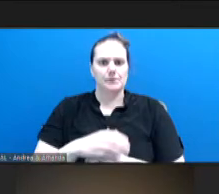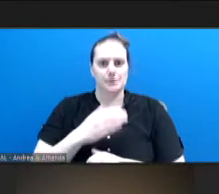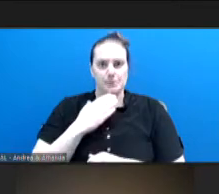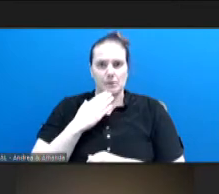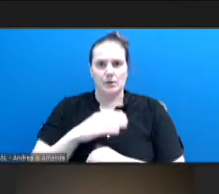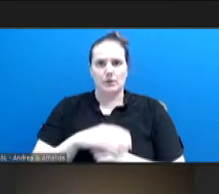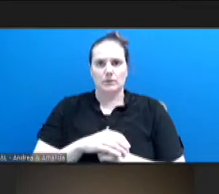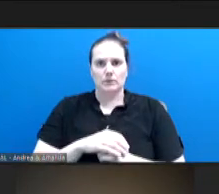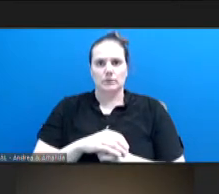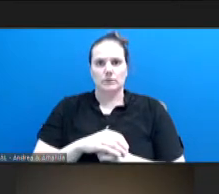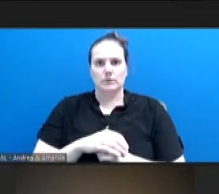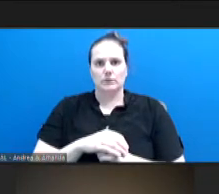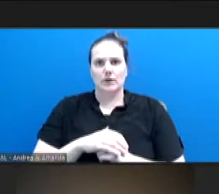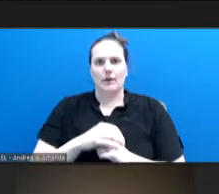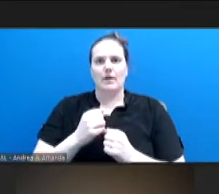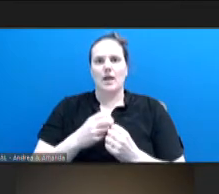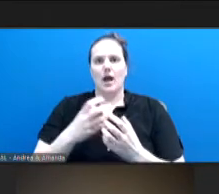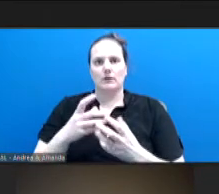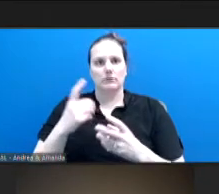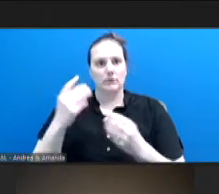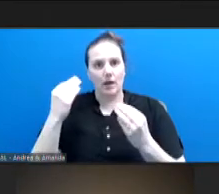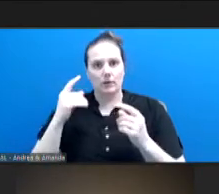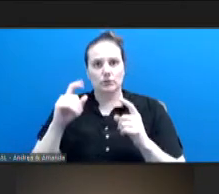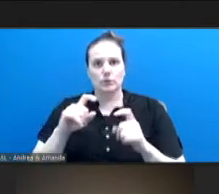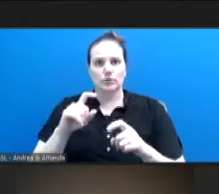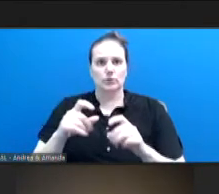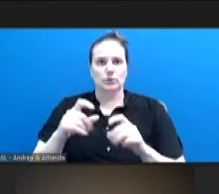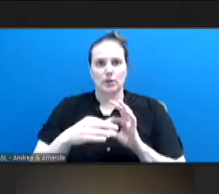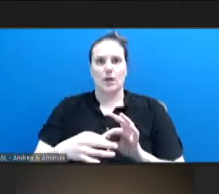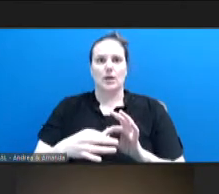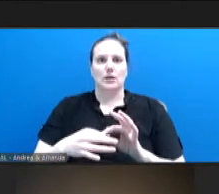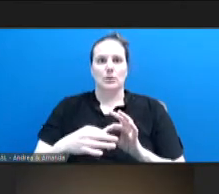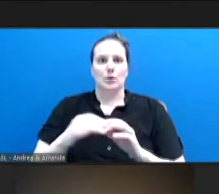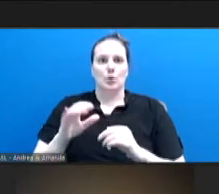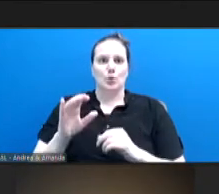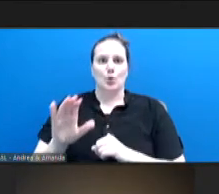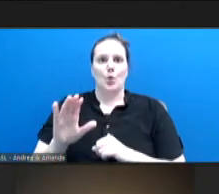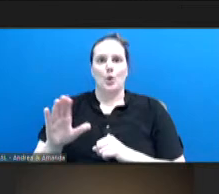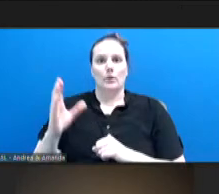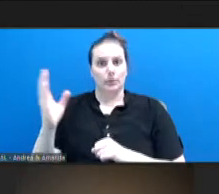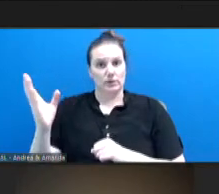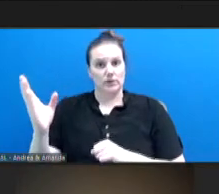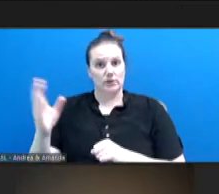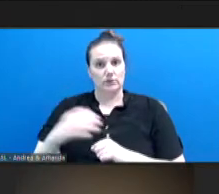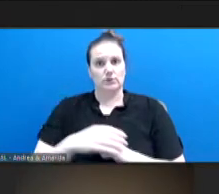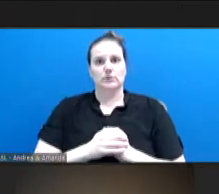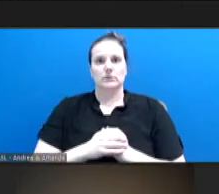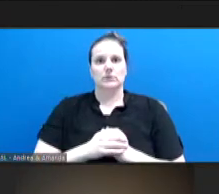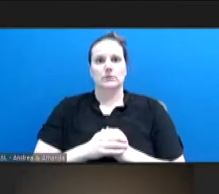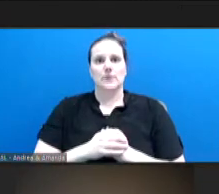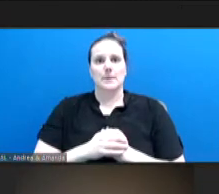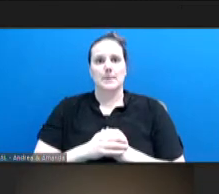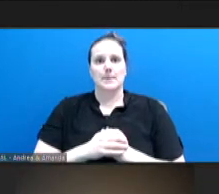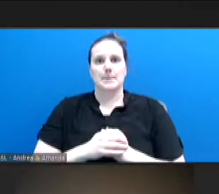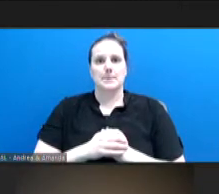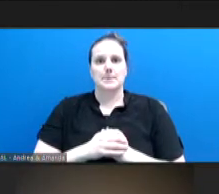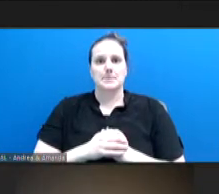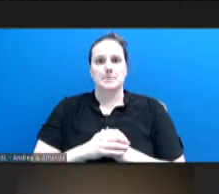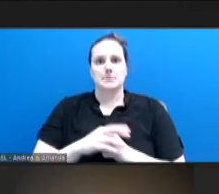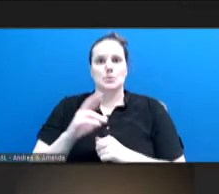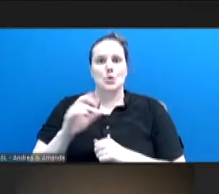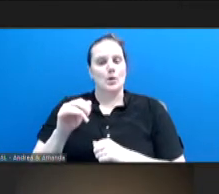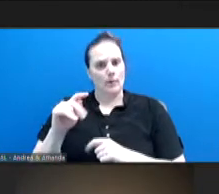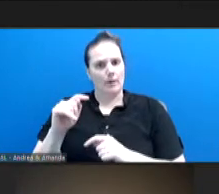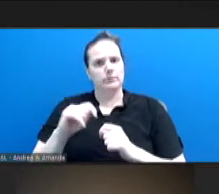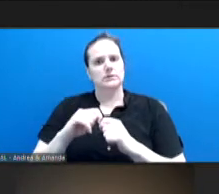I have a lot of questions and thoughts regarding your presentation, Rosenbaum and the team,